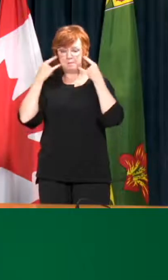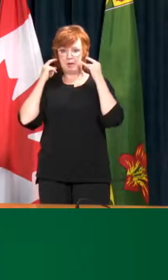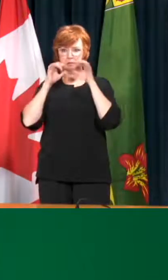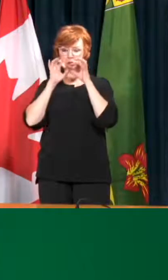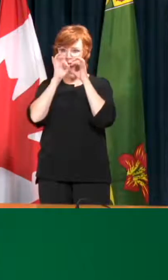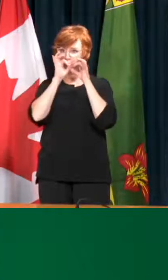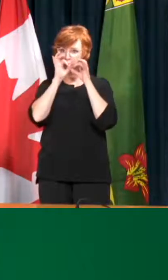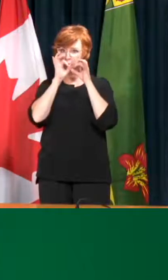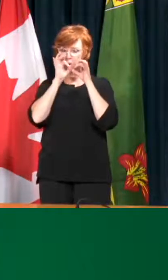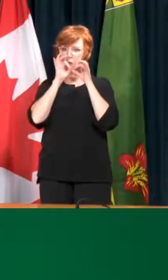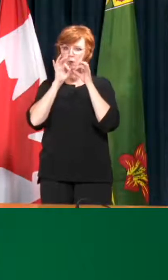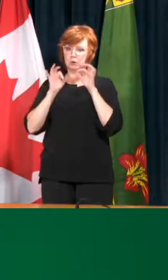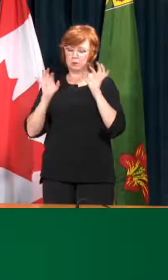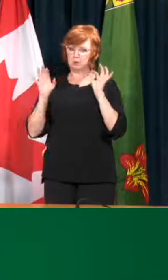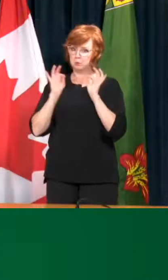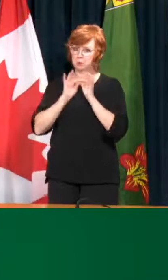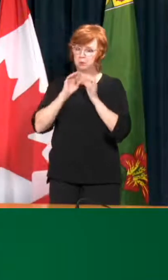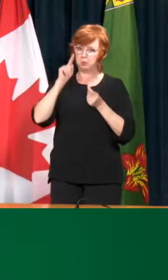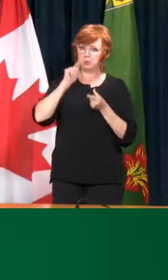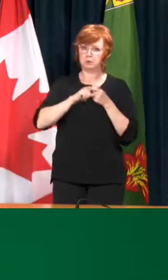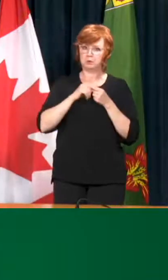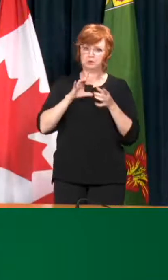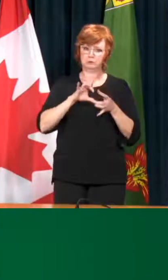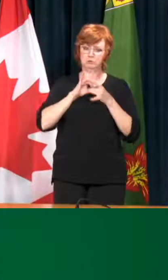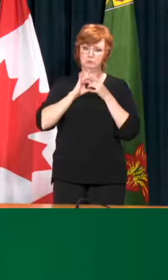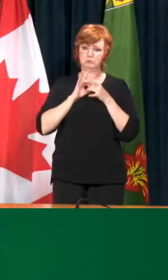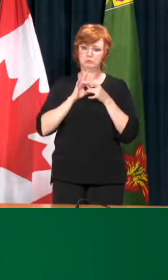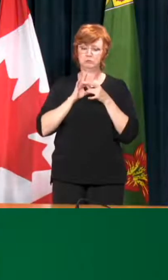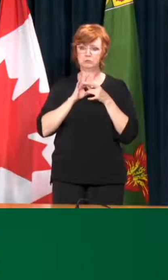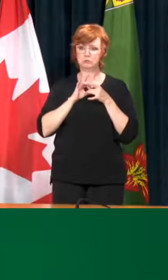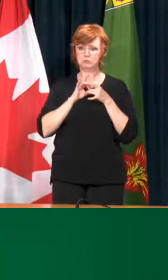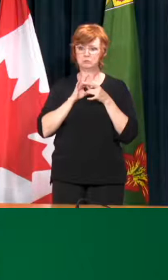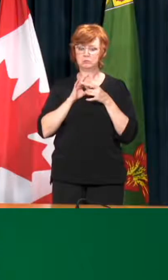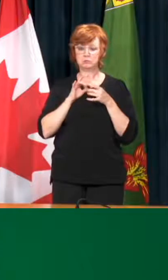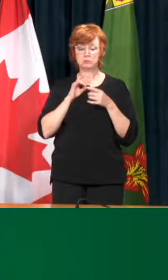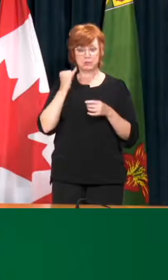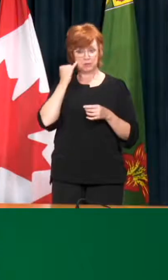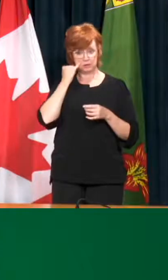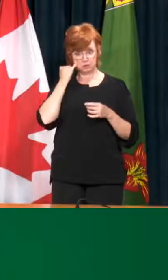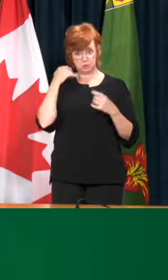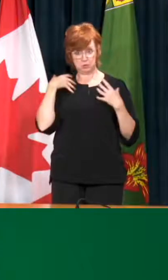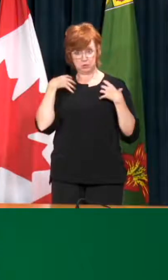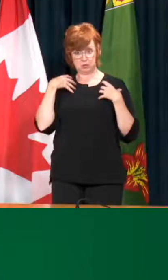and we have seen very little transmission when healthcare staff are using the proper